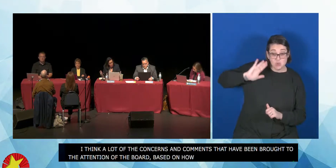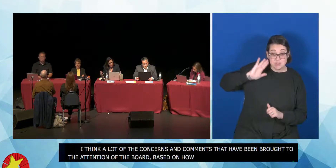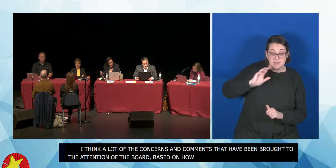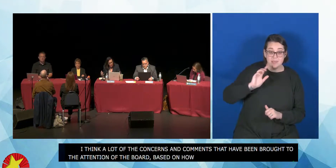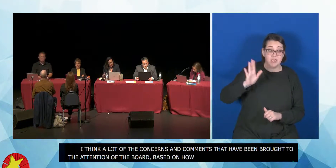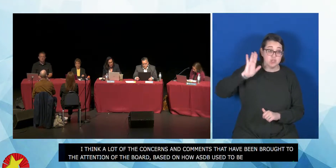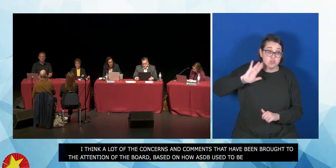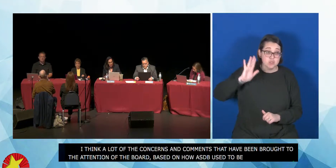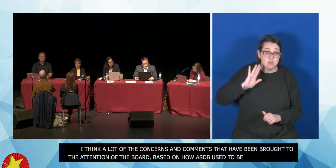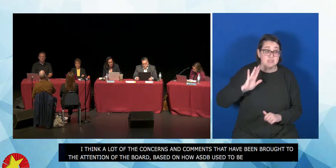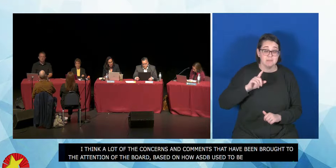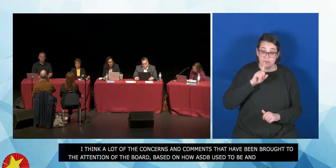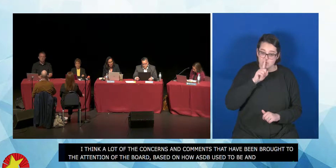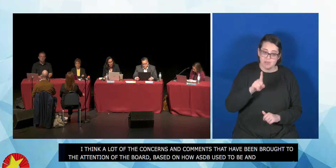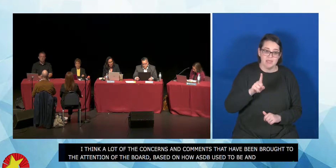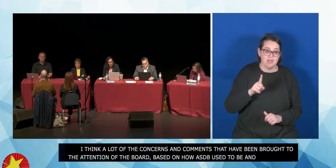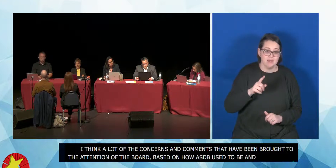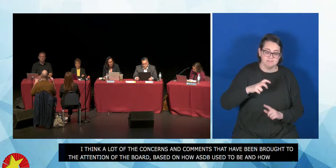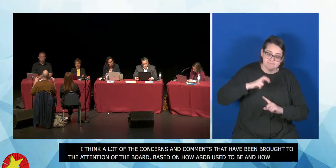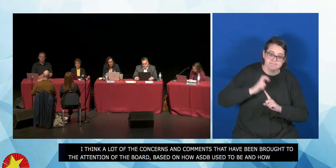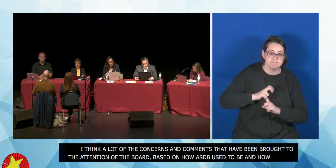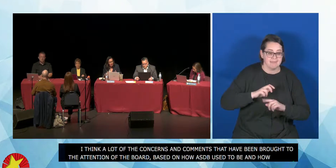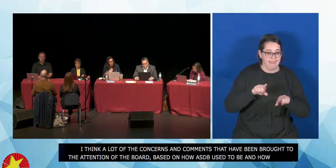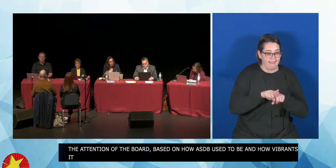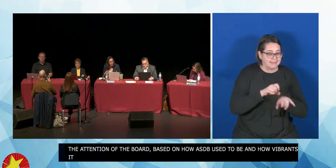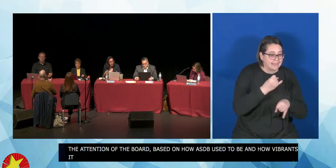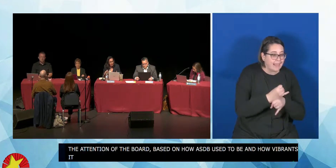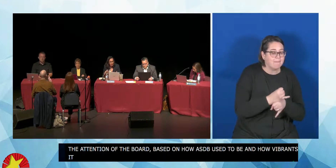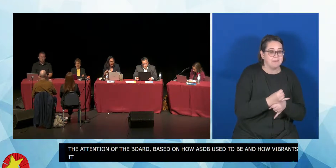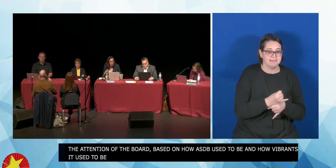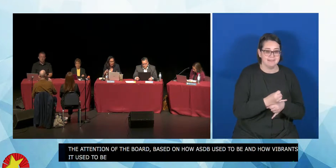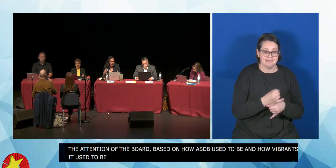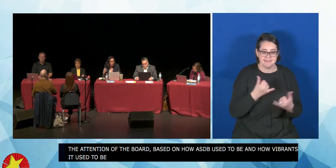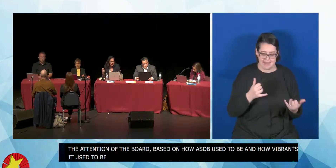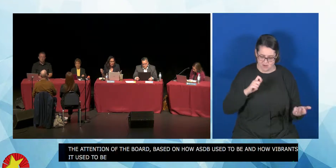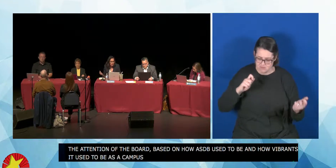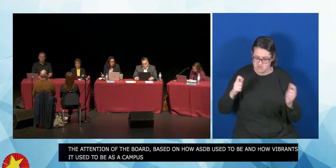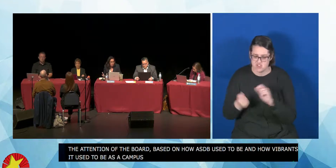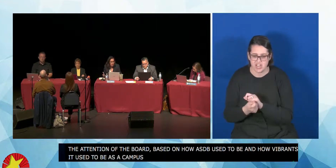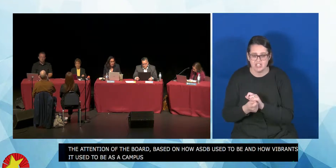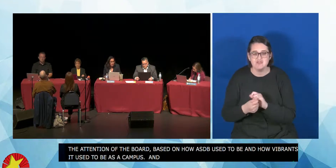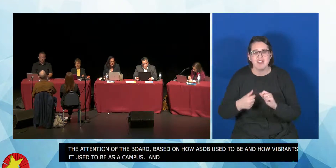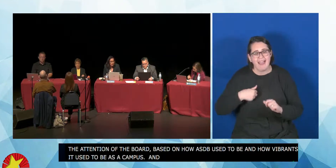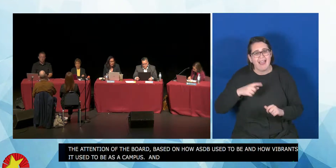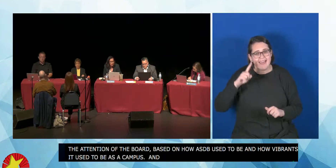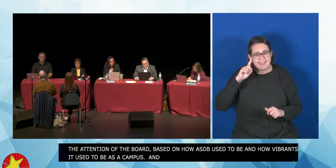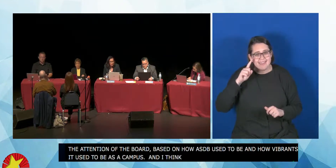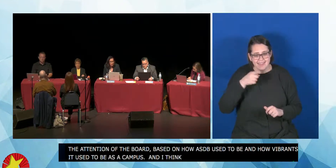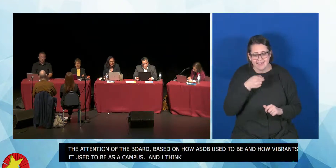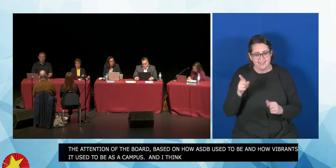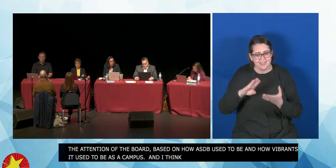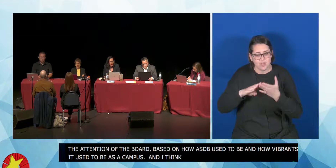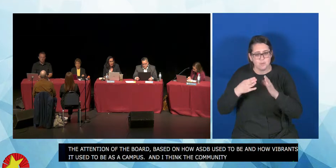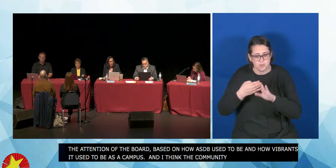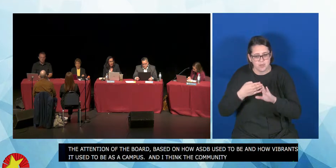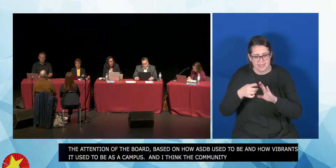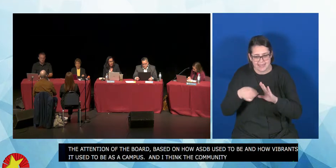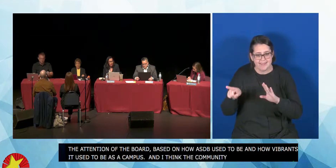used to be as a campus, I think the community needs to